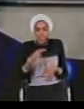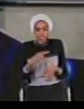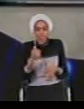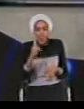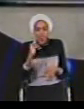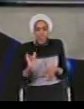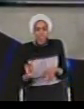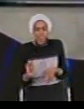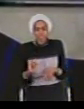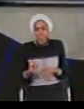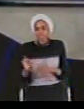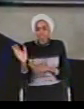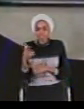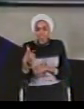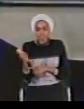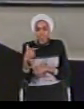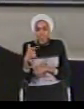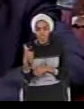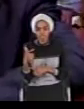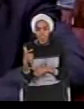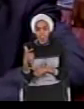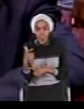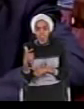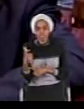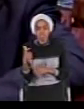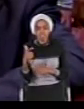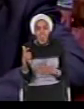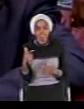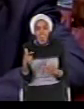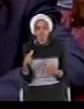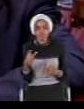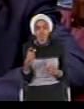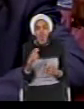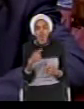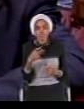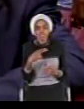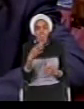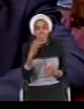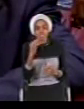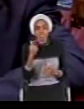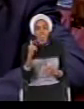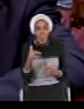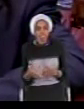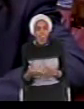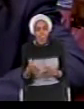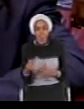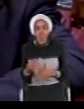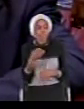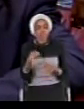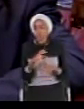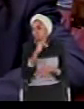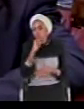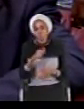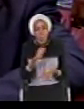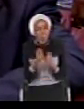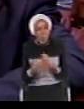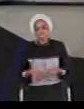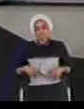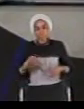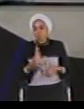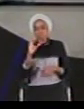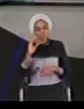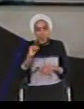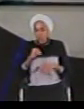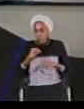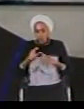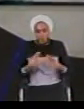That's what they are building. And it doesn't affect life. It doesn't change life. There is no compelling power